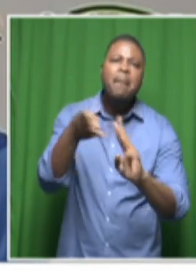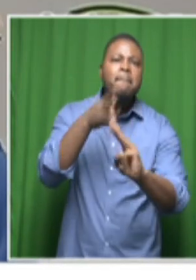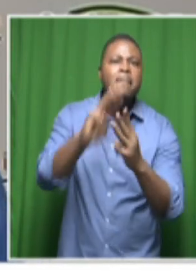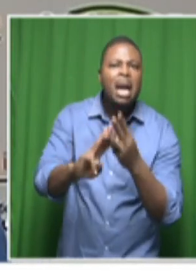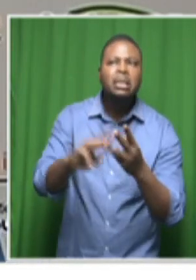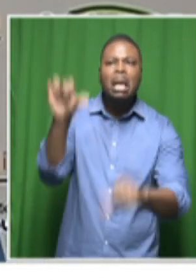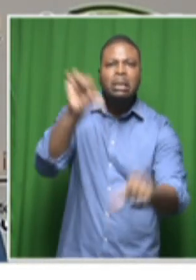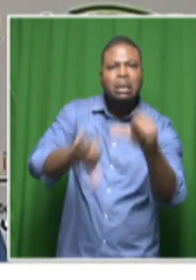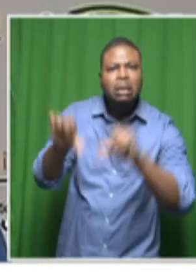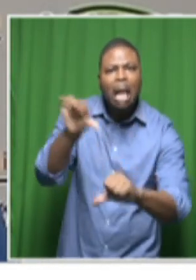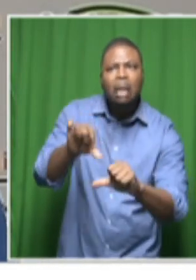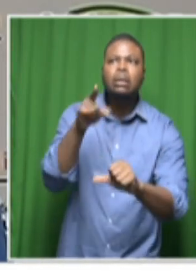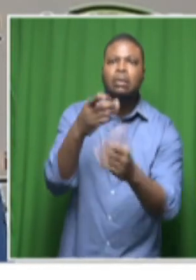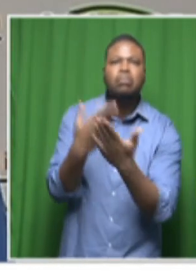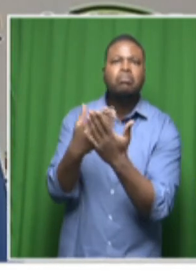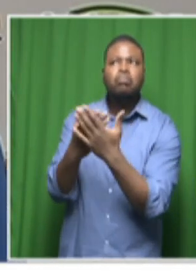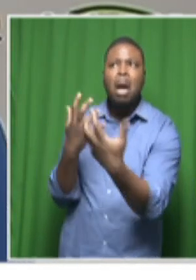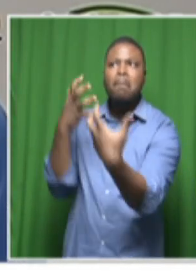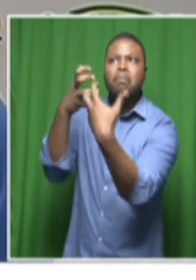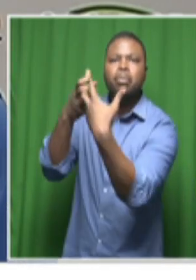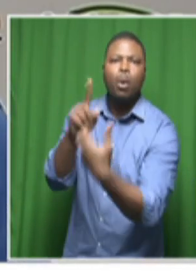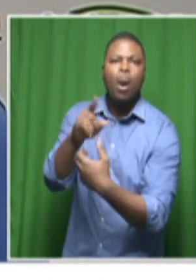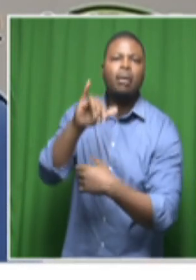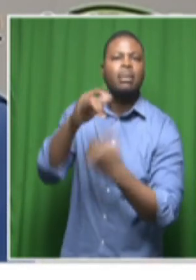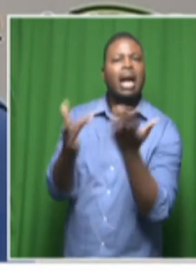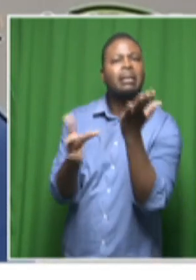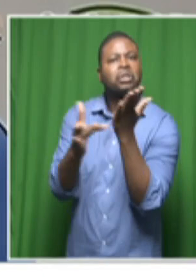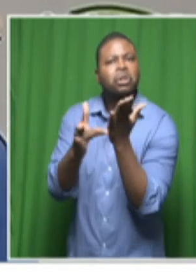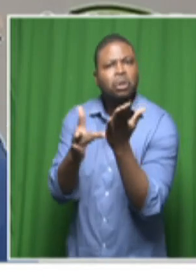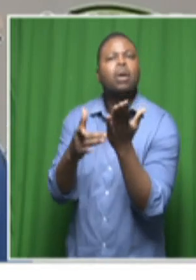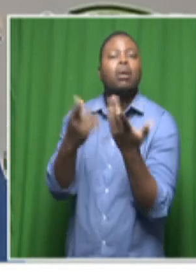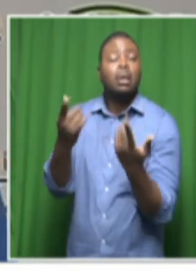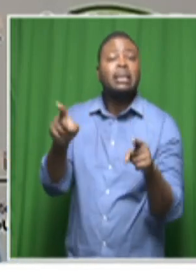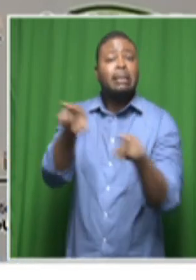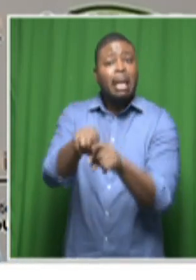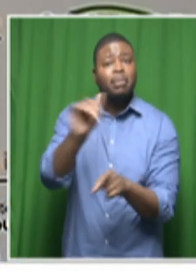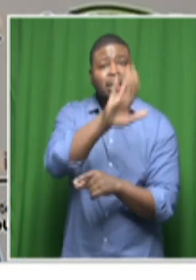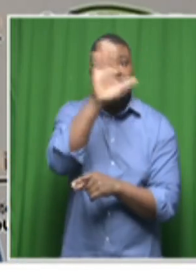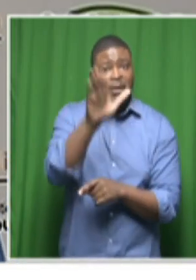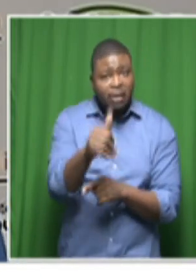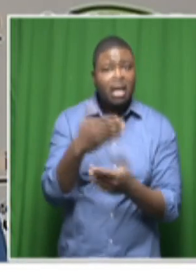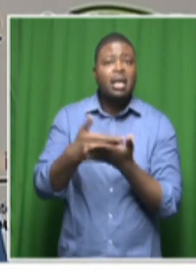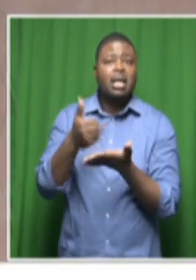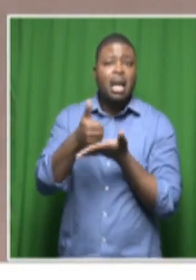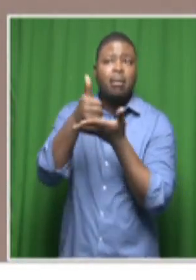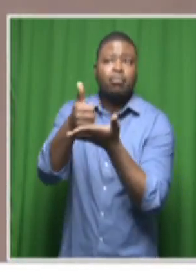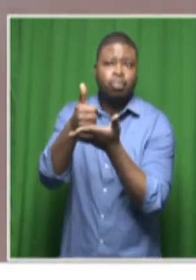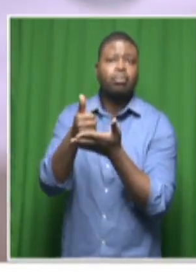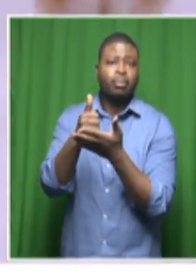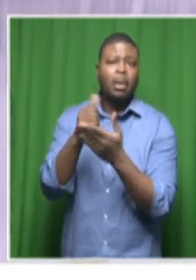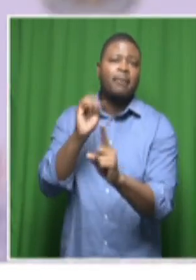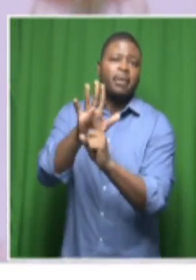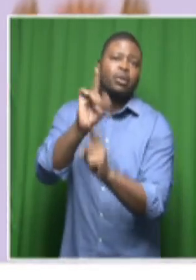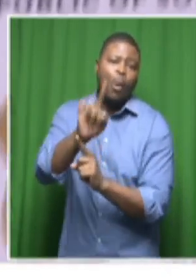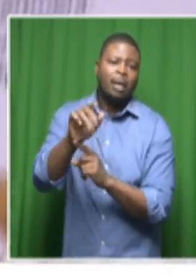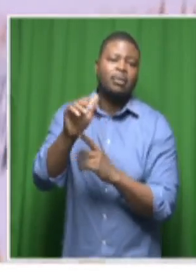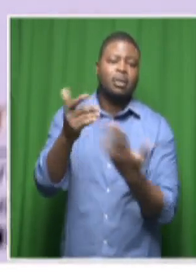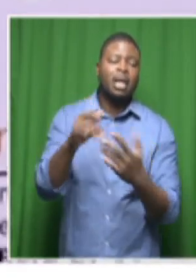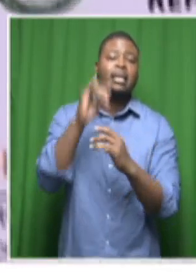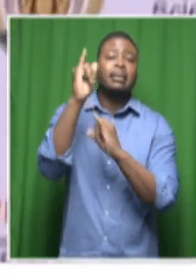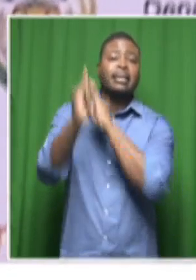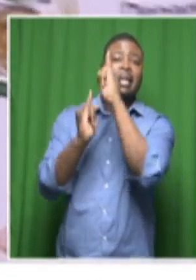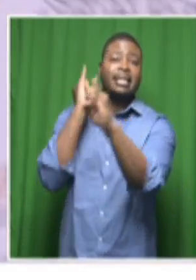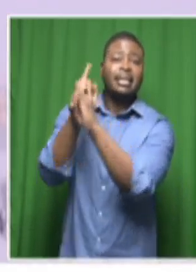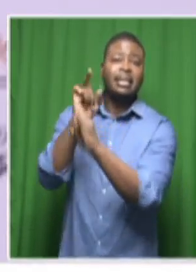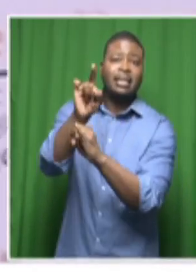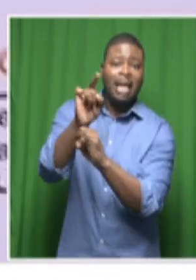be able to be part of the fourth industrial revolution. And South Africa can contribute to the United Nations Development Goals. The festival also fuses theory